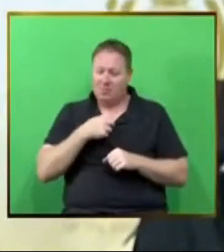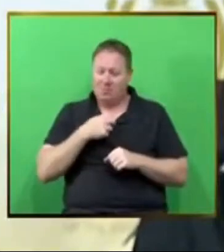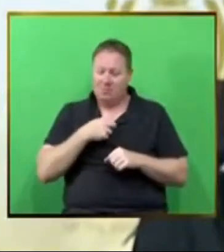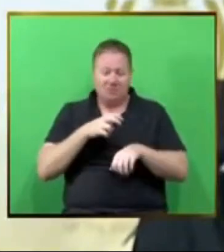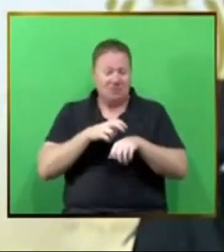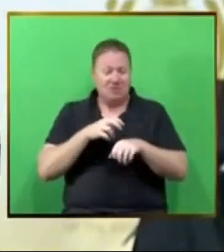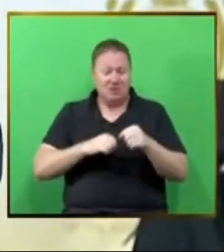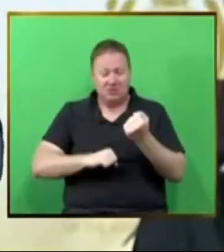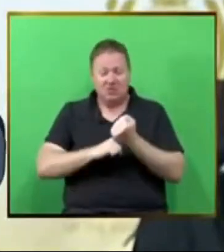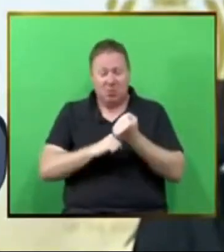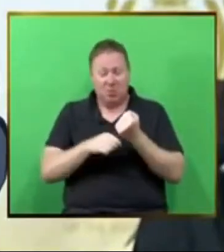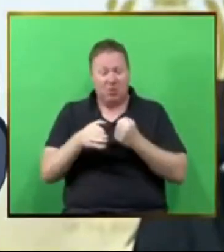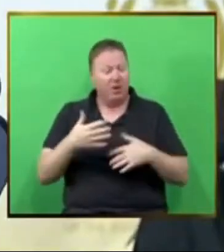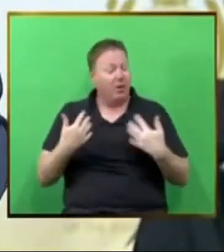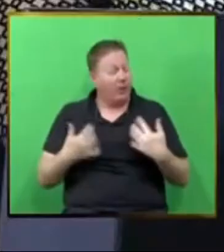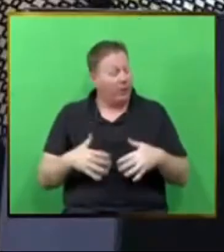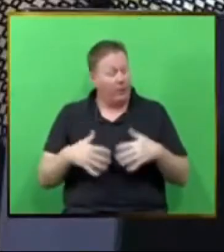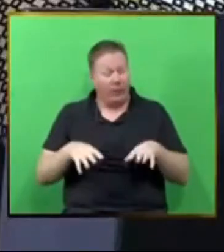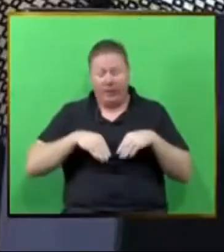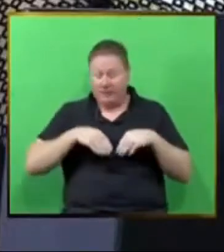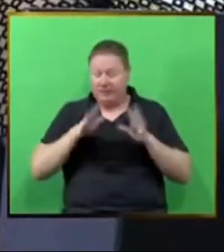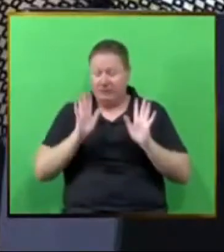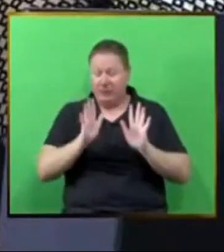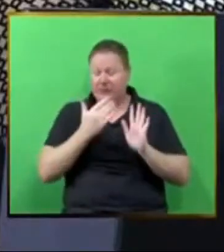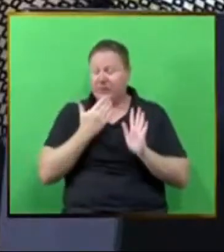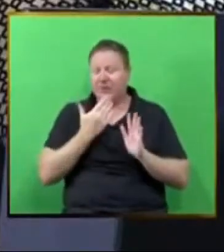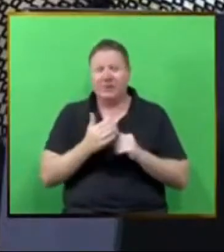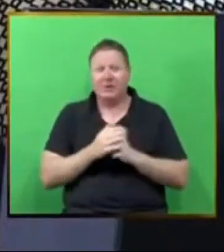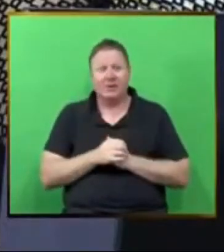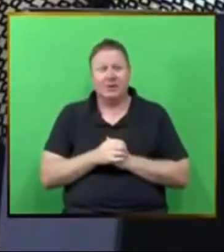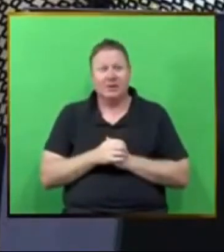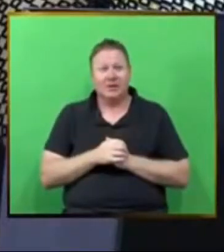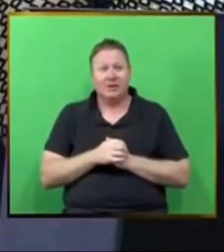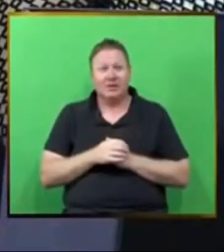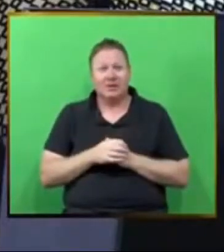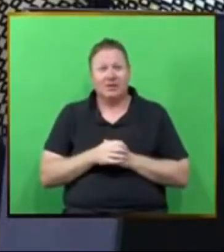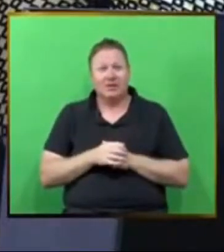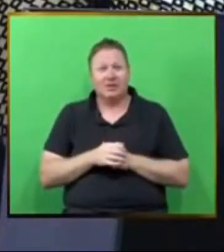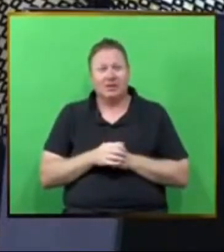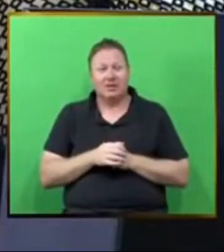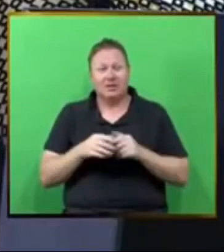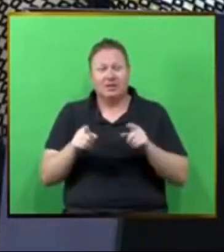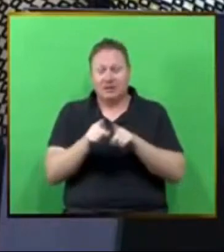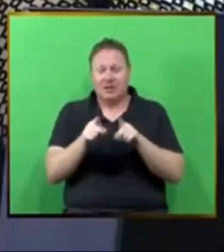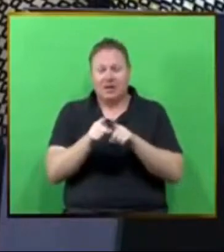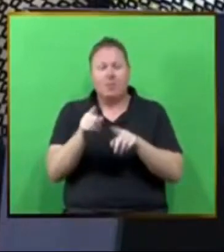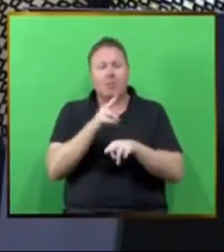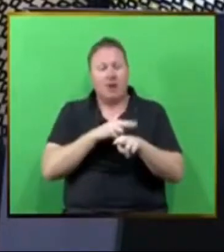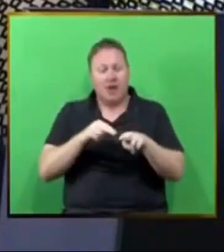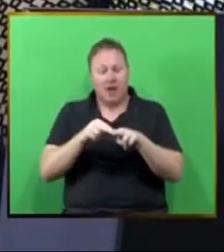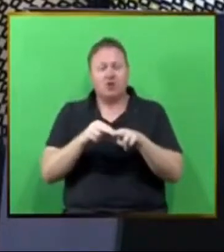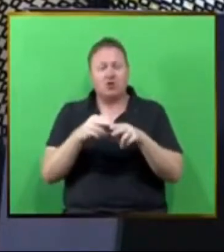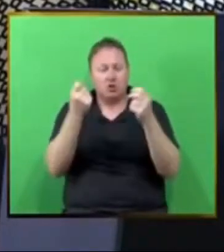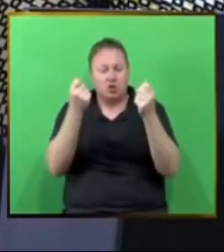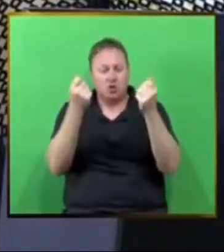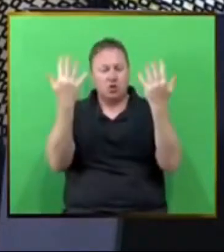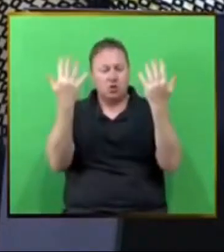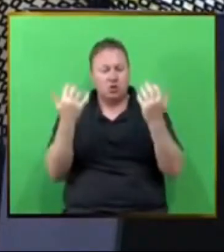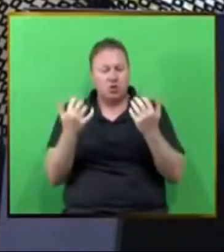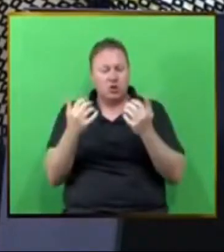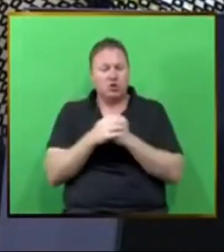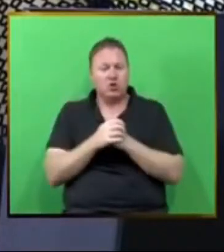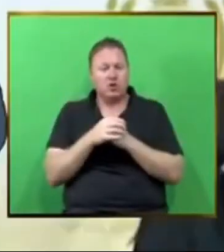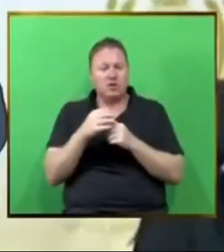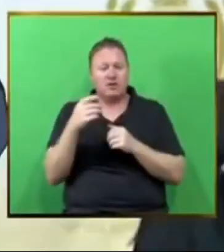Thank you to the Deputy Minister of Finance, Dr. Masondo, and the excellent National Treasury team led by